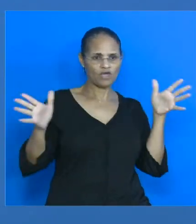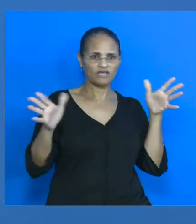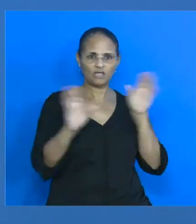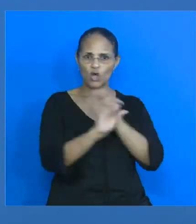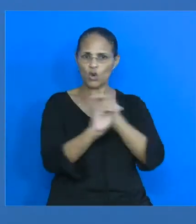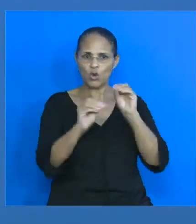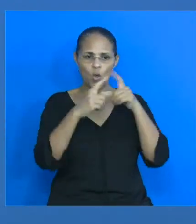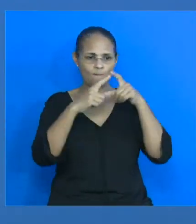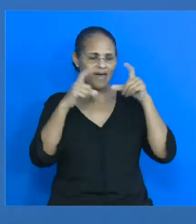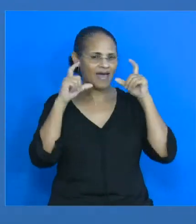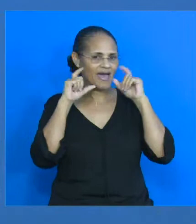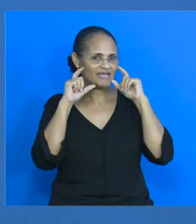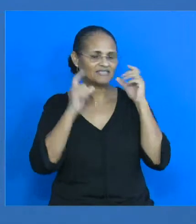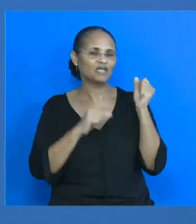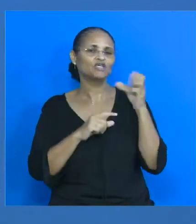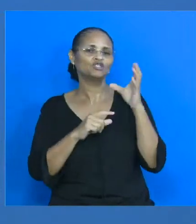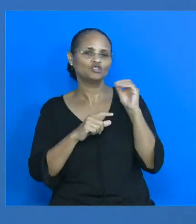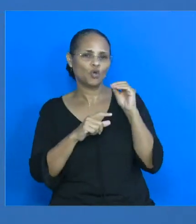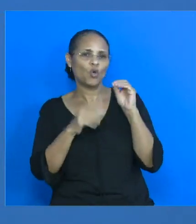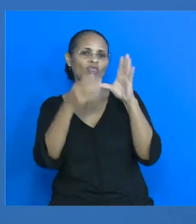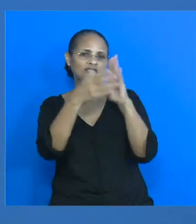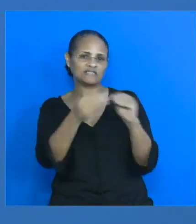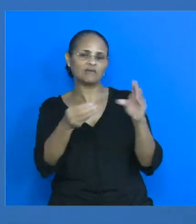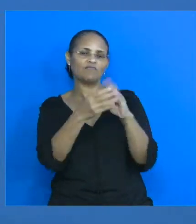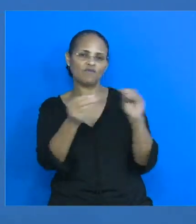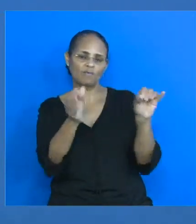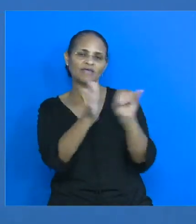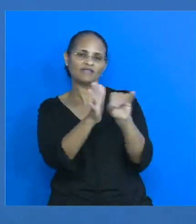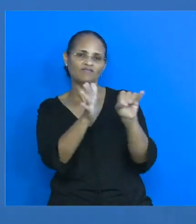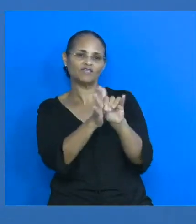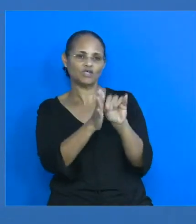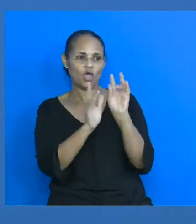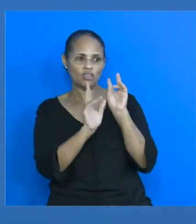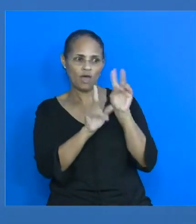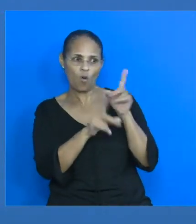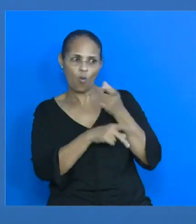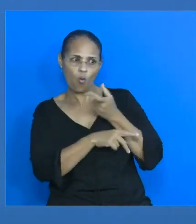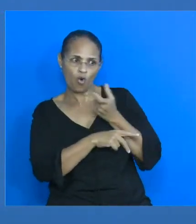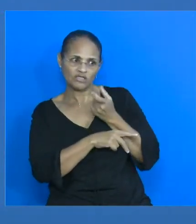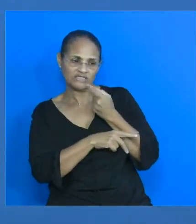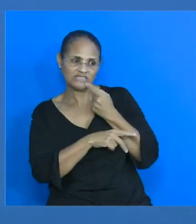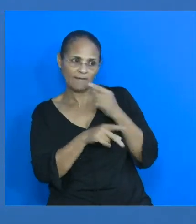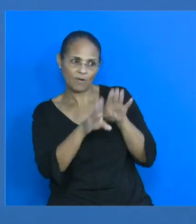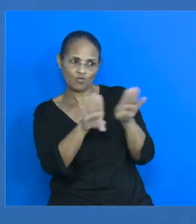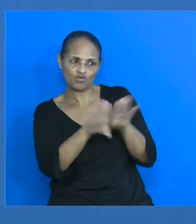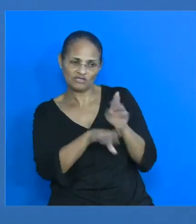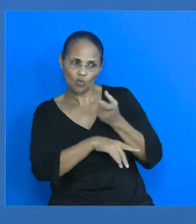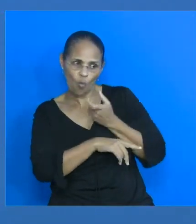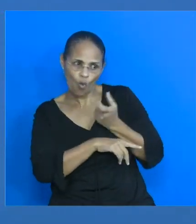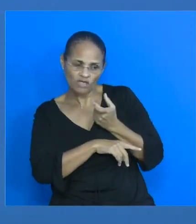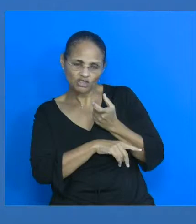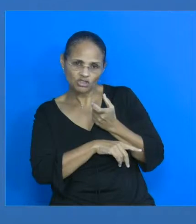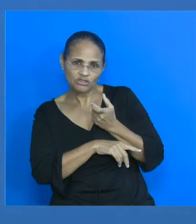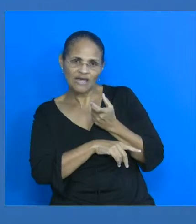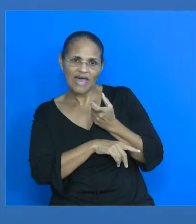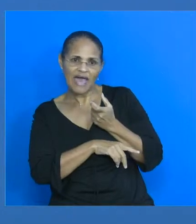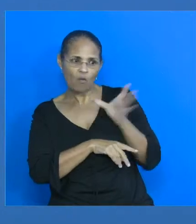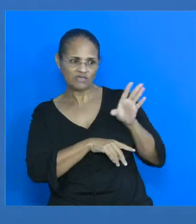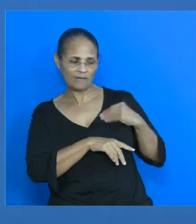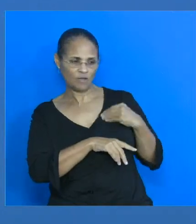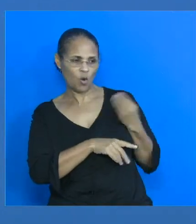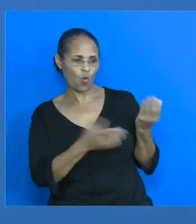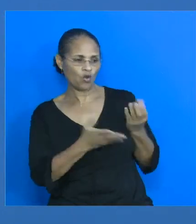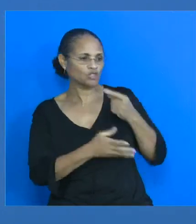masks. So the statement from these individuals that are watching us, saying Bermuda is watching. They're taking what you say